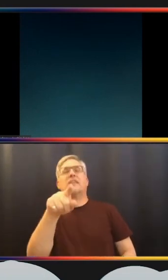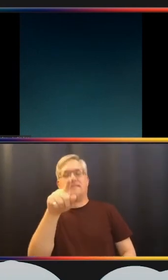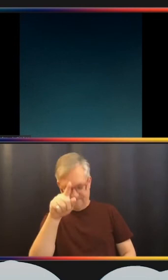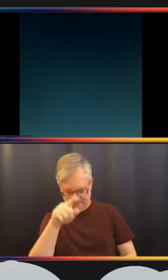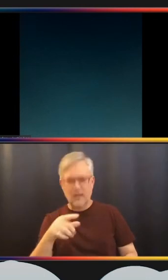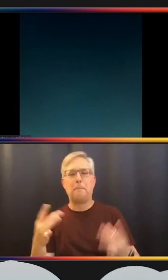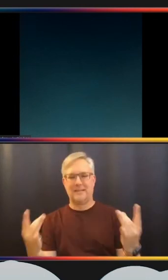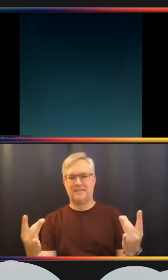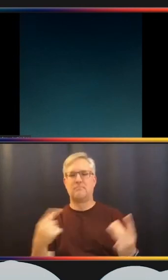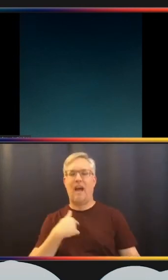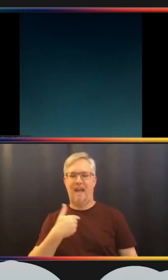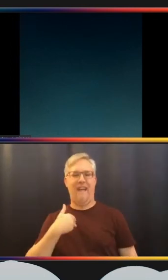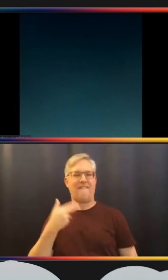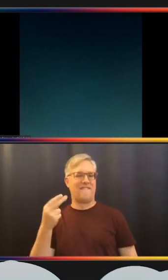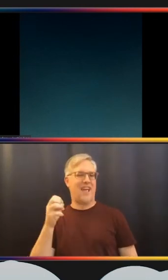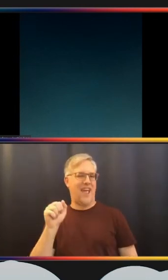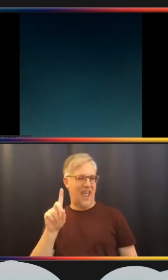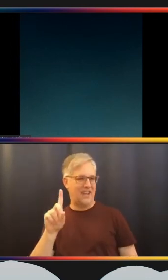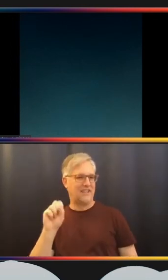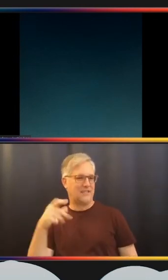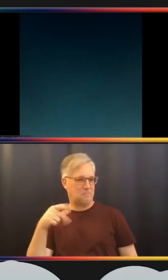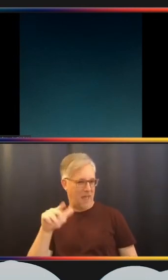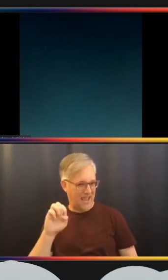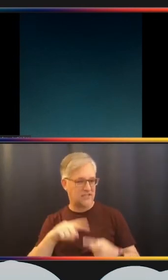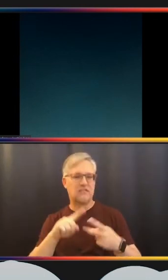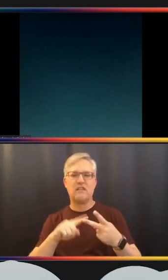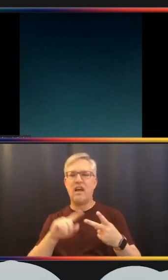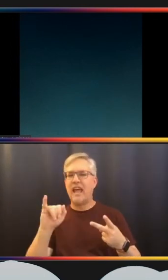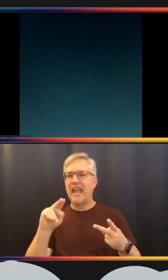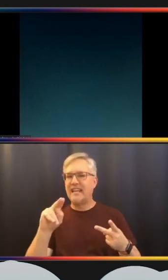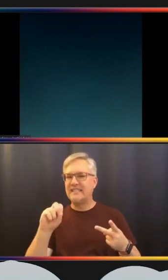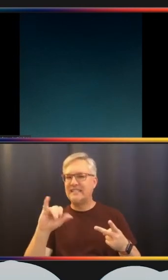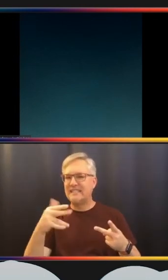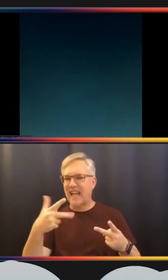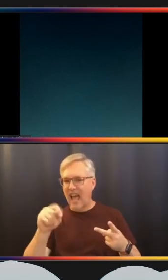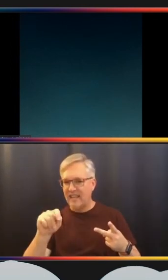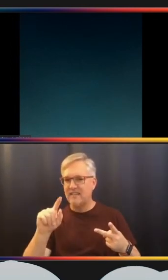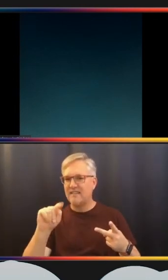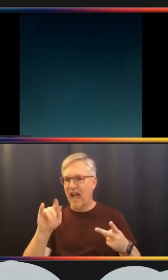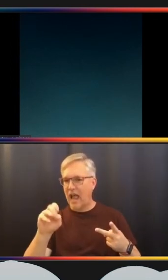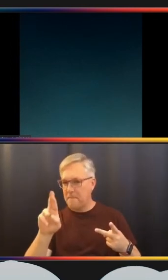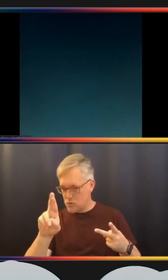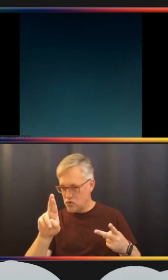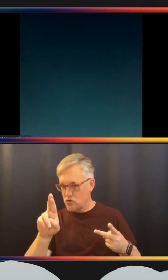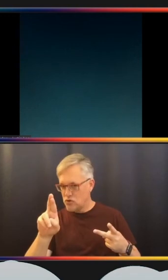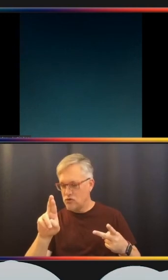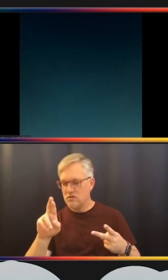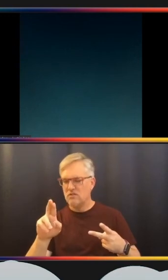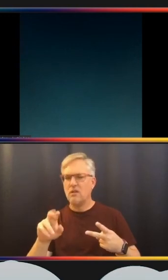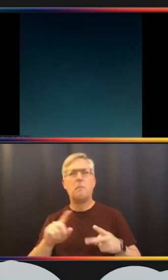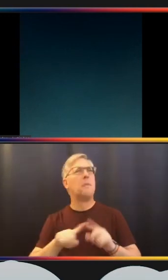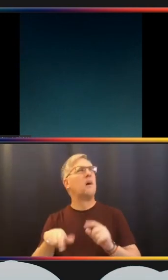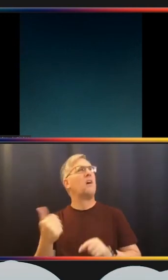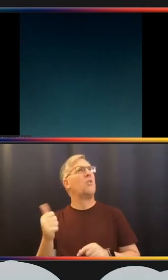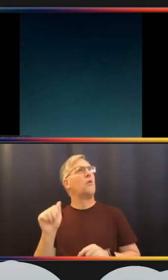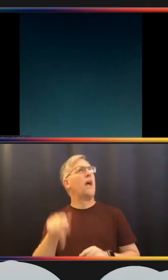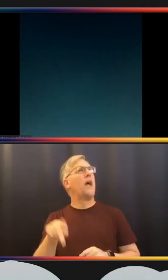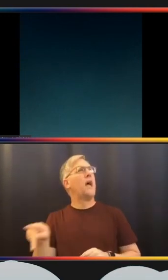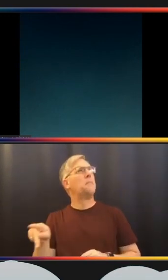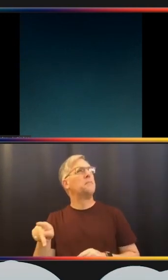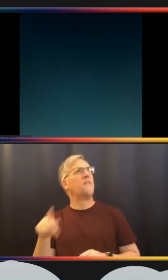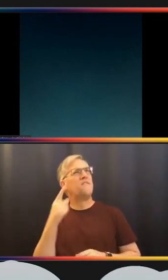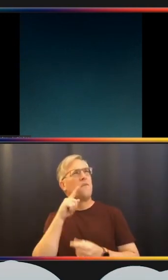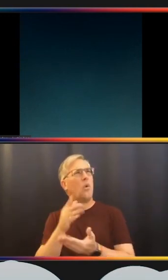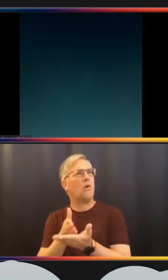I have Headspace and I have Insight Timer, which are both great. But also there are apps that make therapy more accessible to people because it's